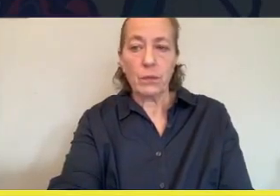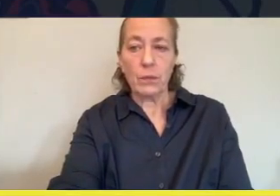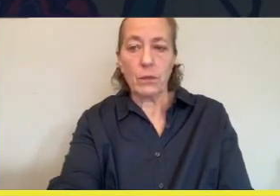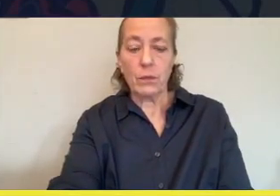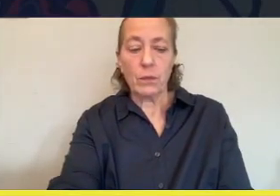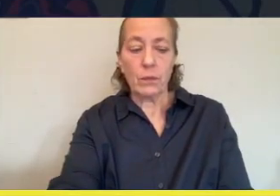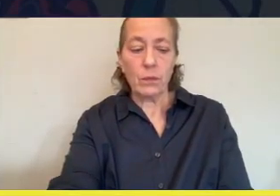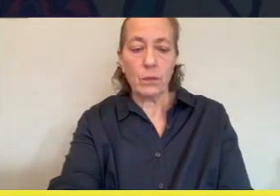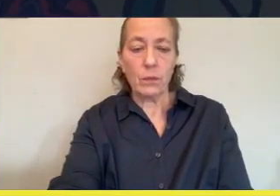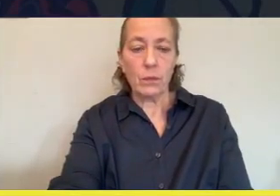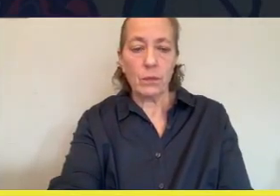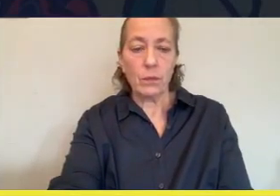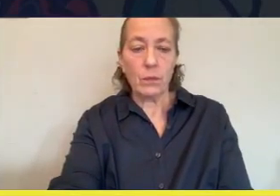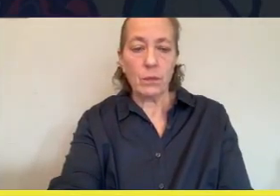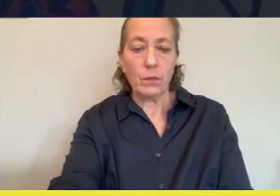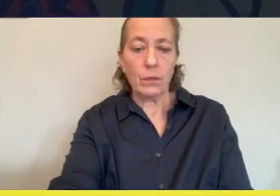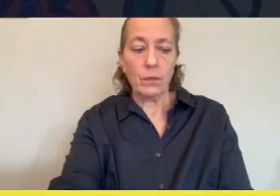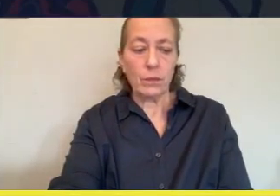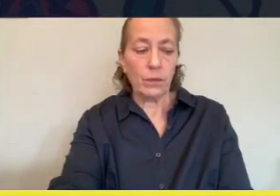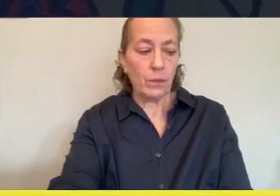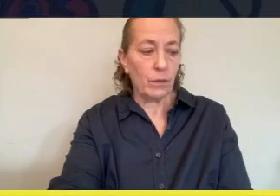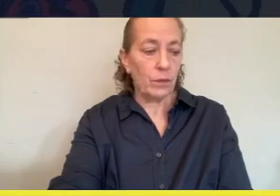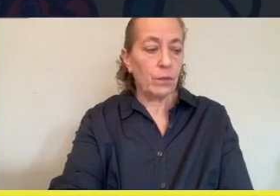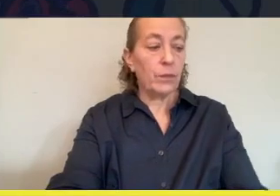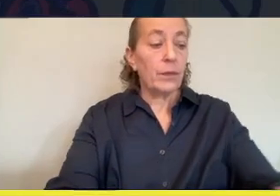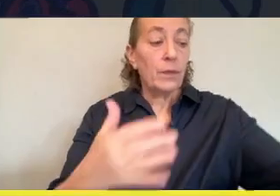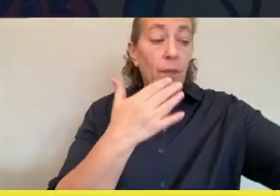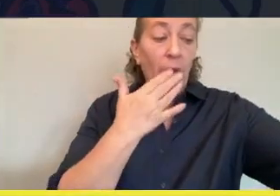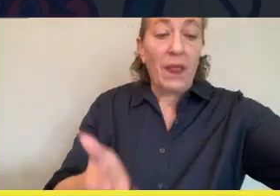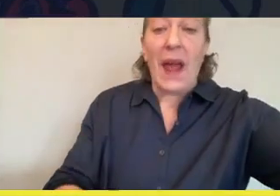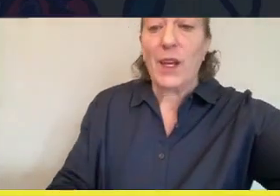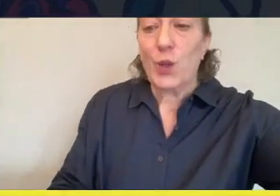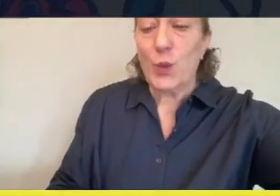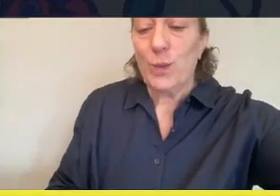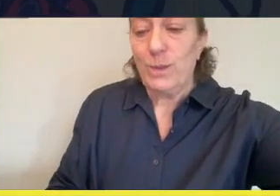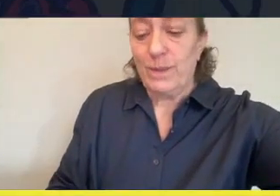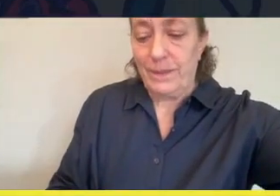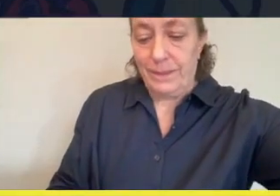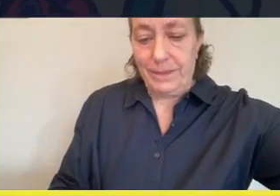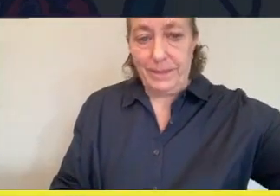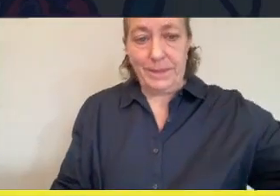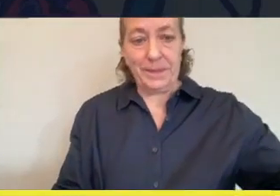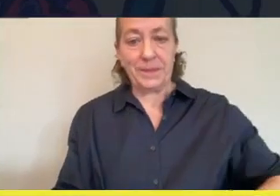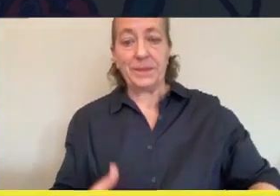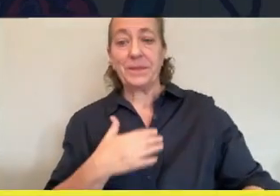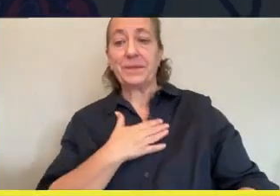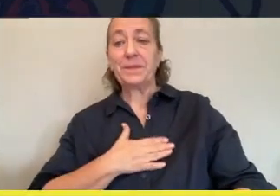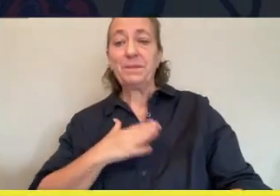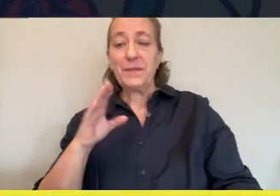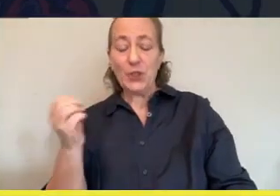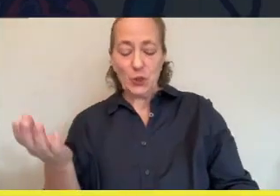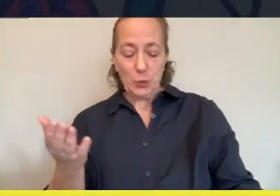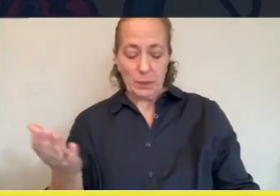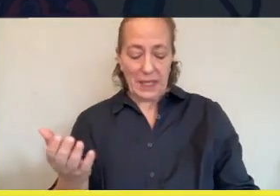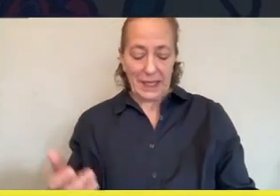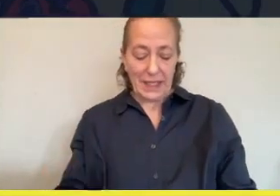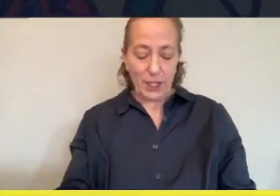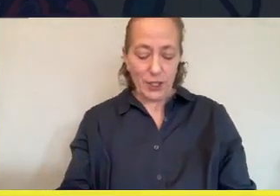Thanks, Jean. It's a pleasure to be part of today's symposium. I'm Julie Weeks, and I'd like to acknowledge